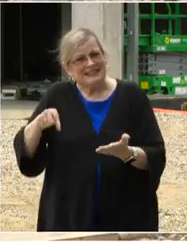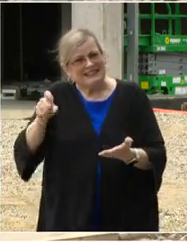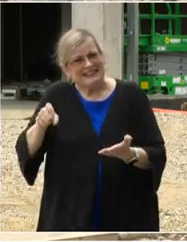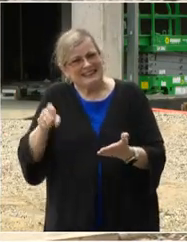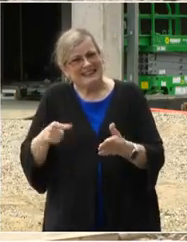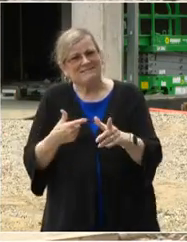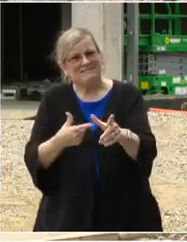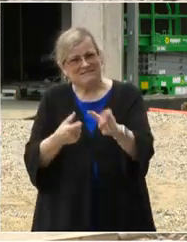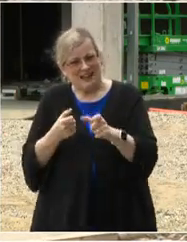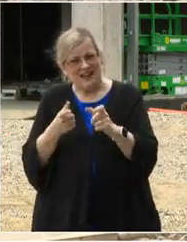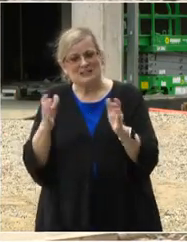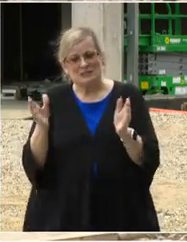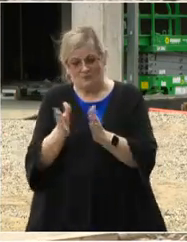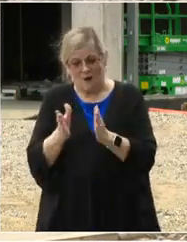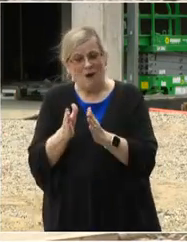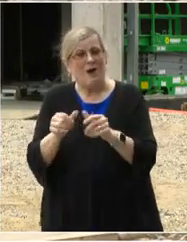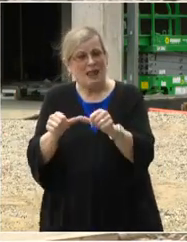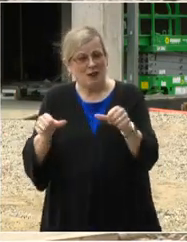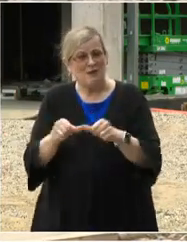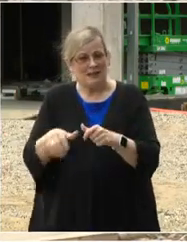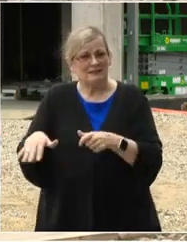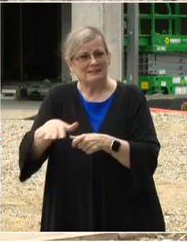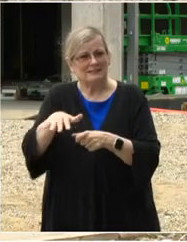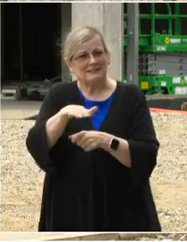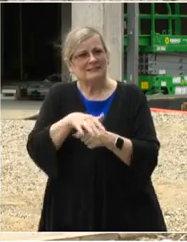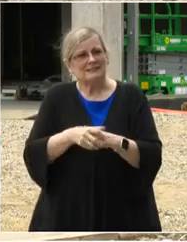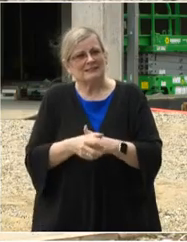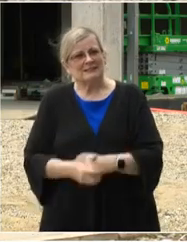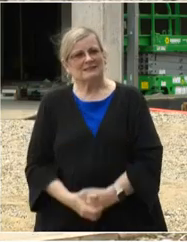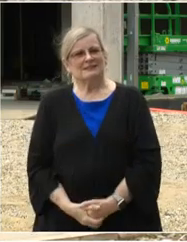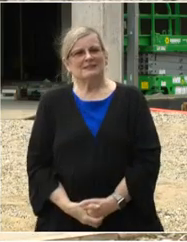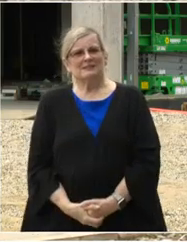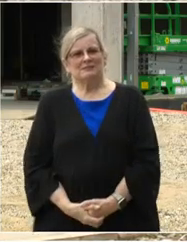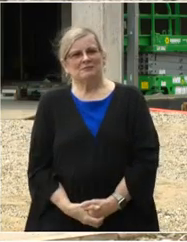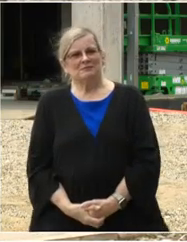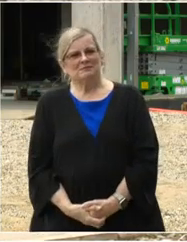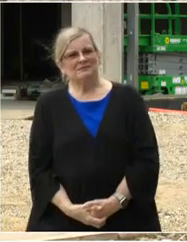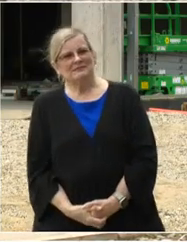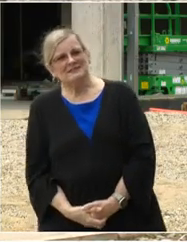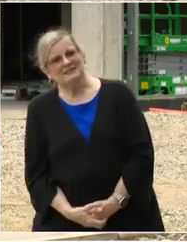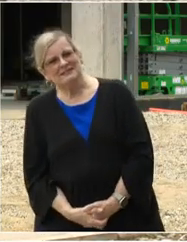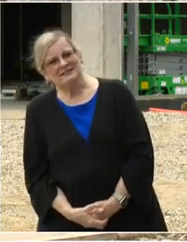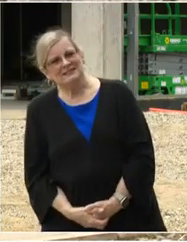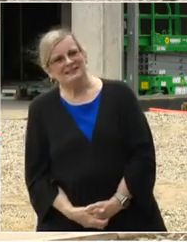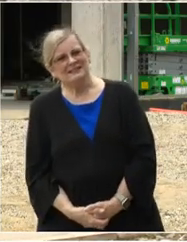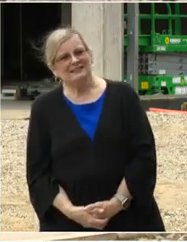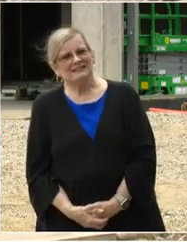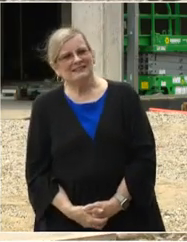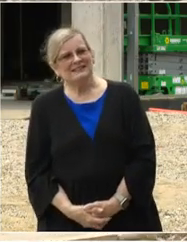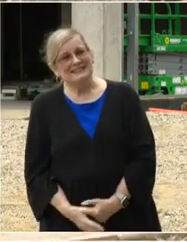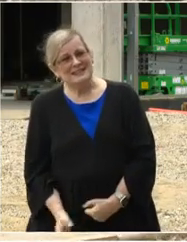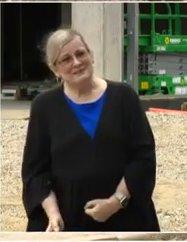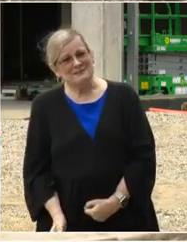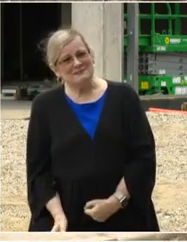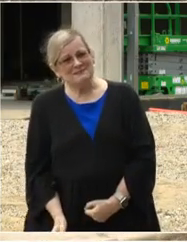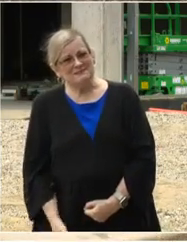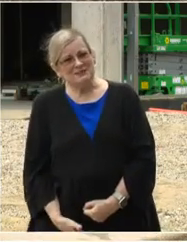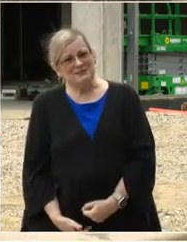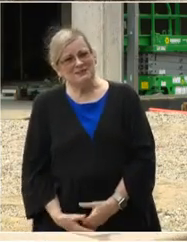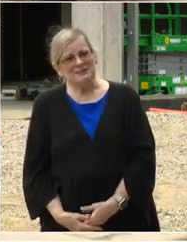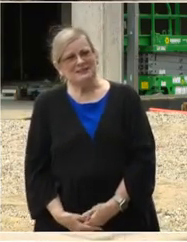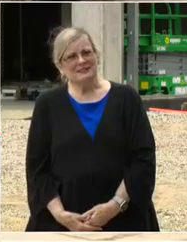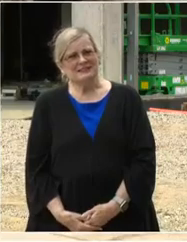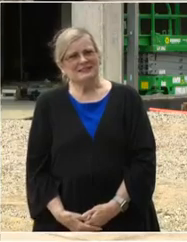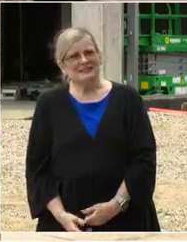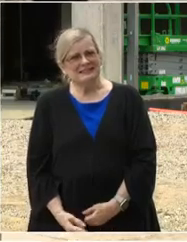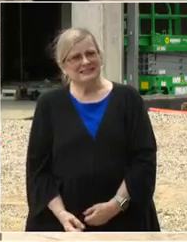plan. And I say that, and I'm taking it very seriously. It's because